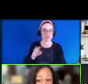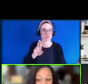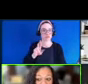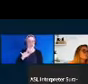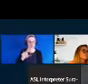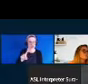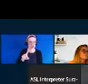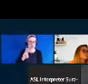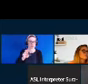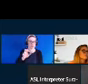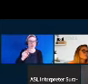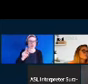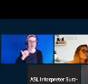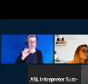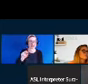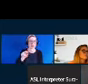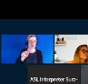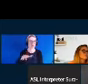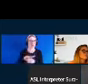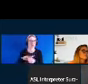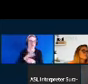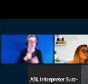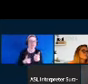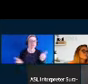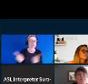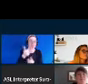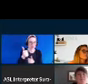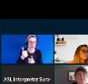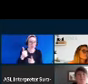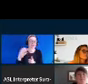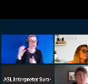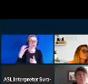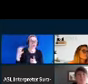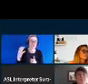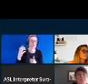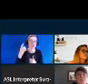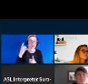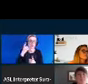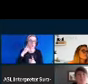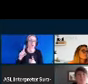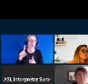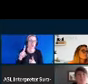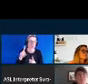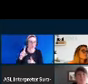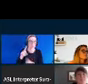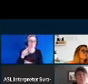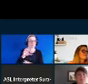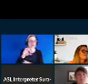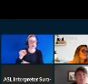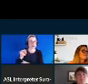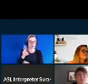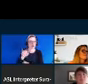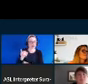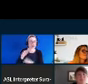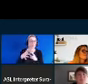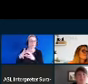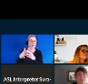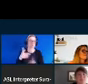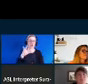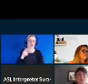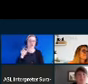Regional Executive Interim Chief Operating Officer for Connecticut and Rhode Island's American Red Cross. First, turning